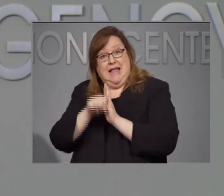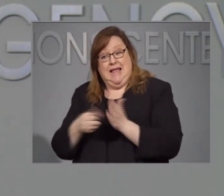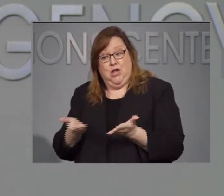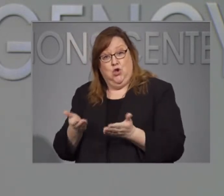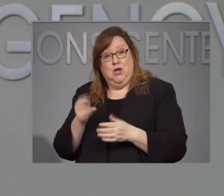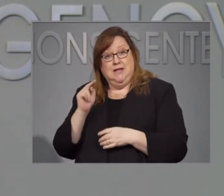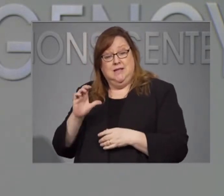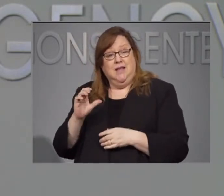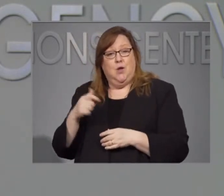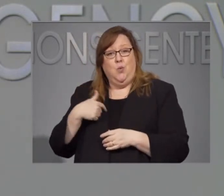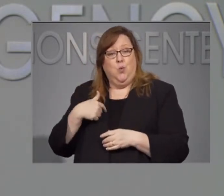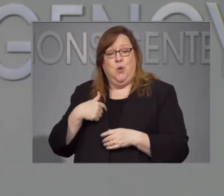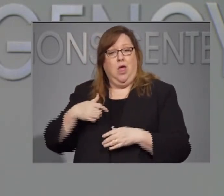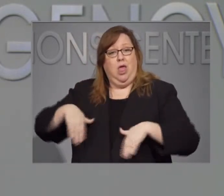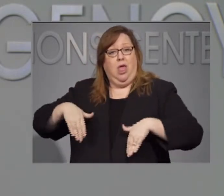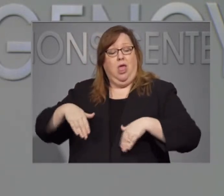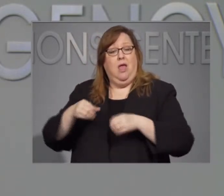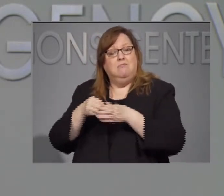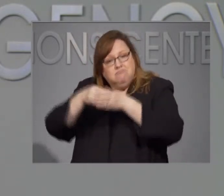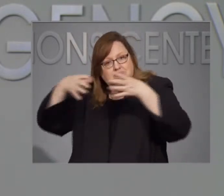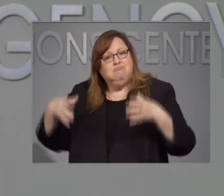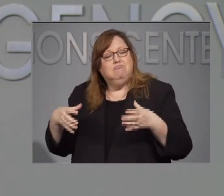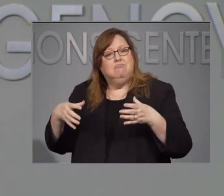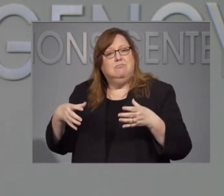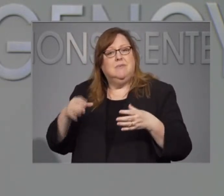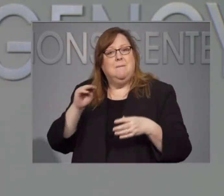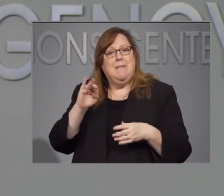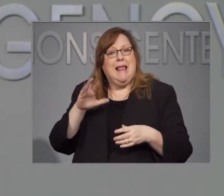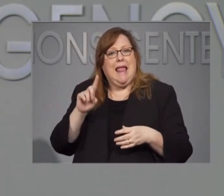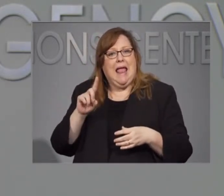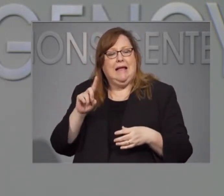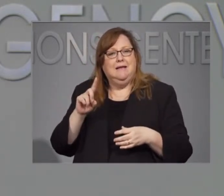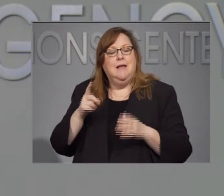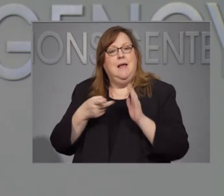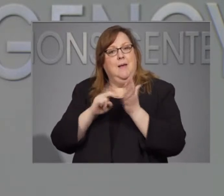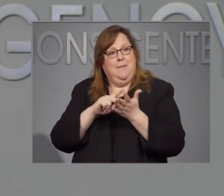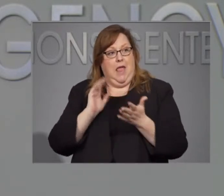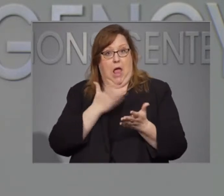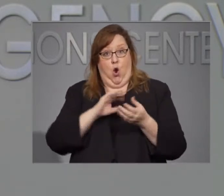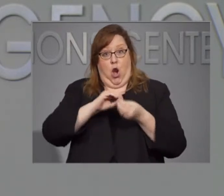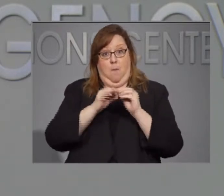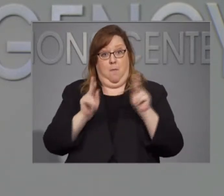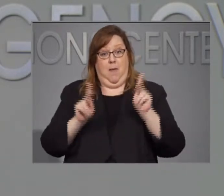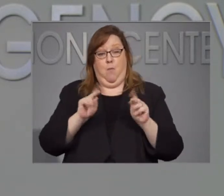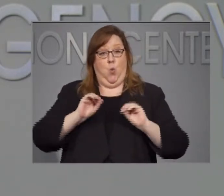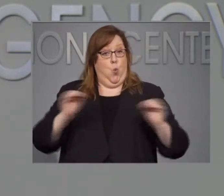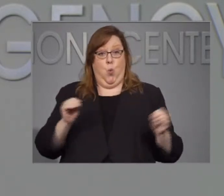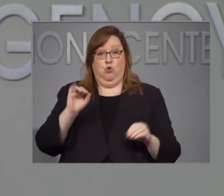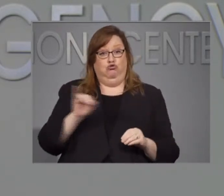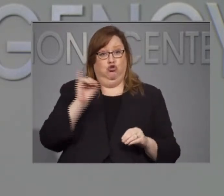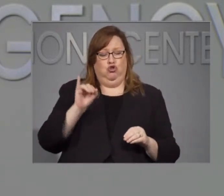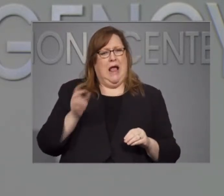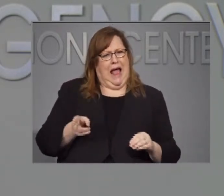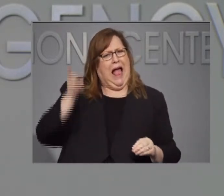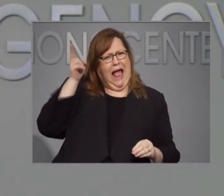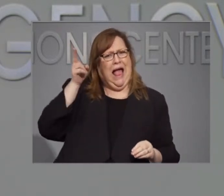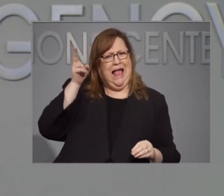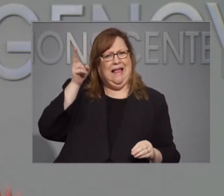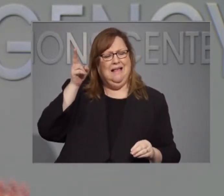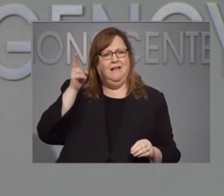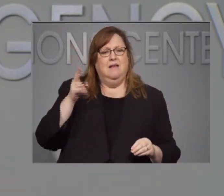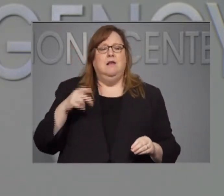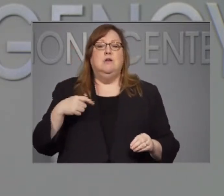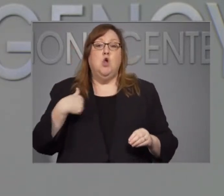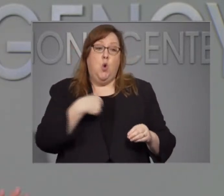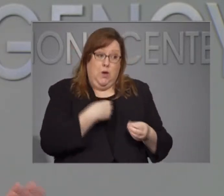expanded Medicaid. We have a high uninsured rate here, and so it presents a significant challenge, not just logistically, like how do we get everyone